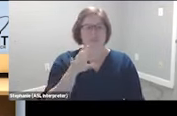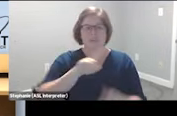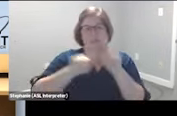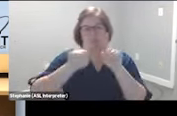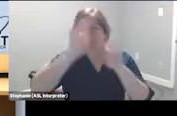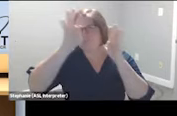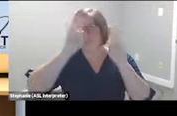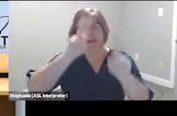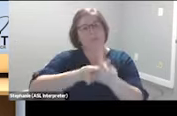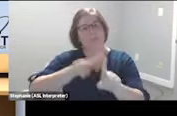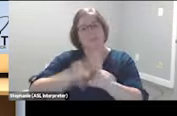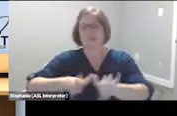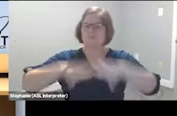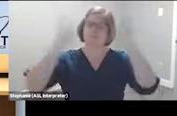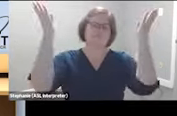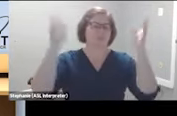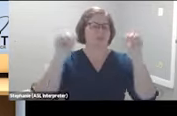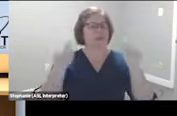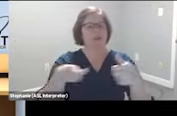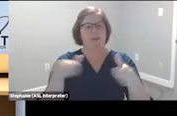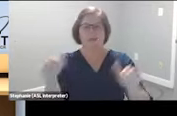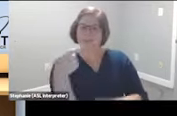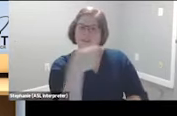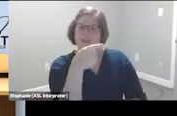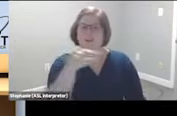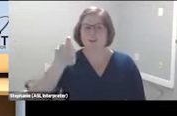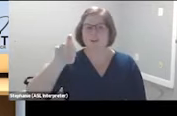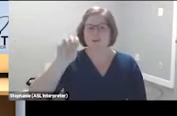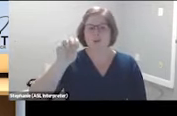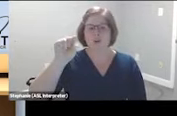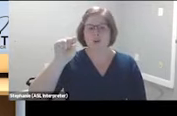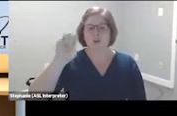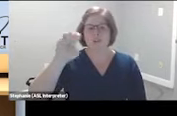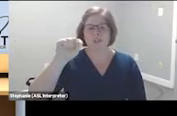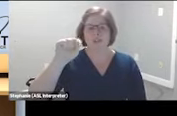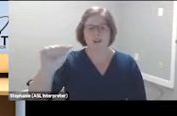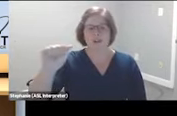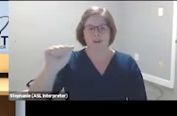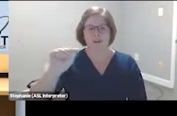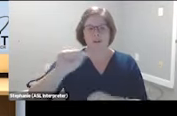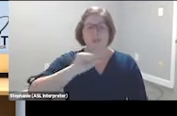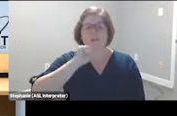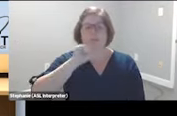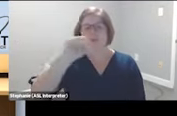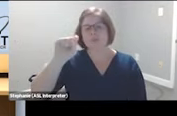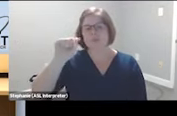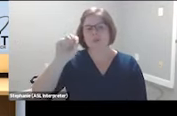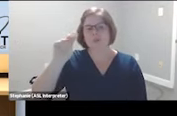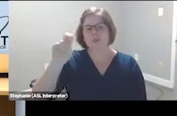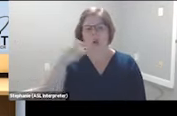example of the Rosetta Stone, where the symbols of the Rosetta Stone, this is